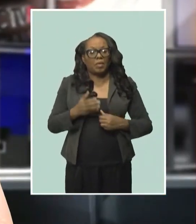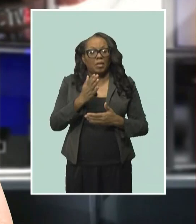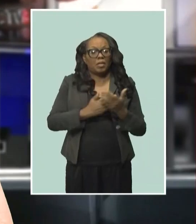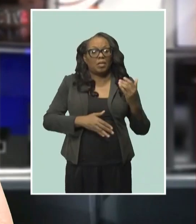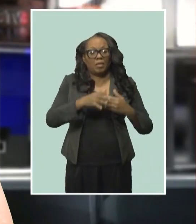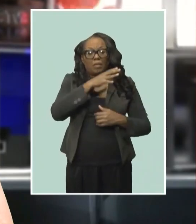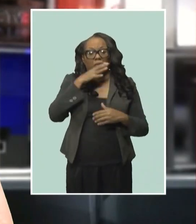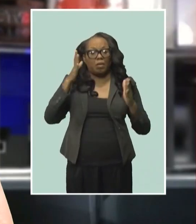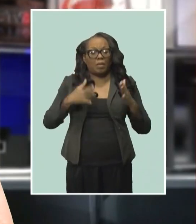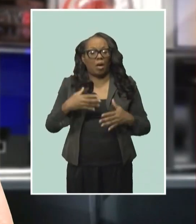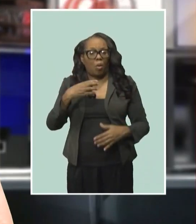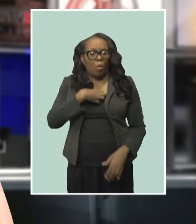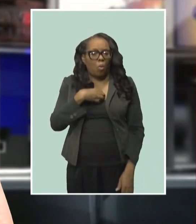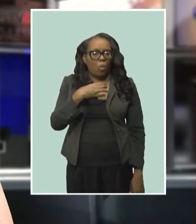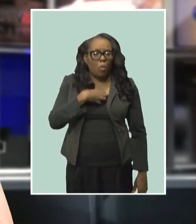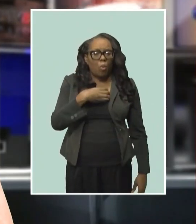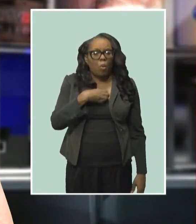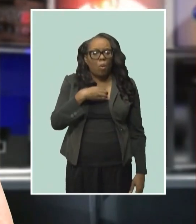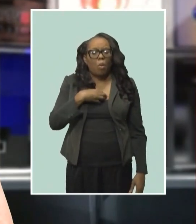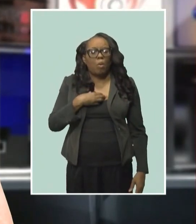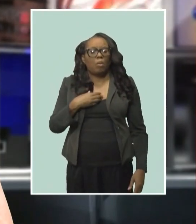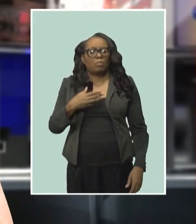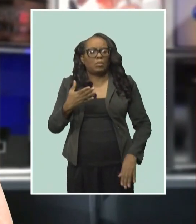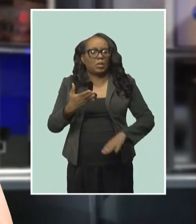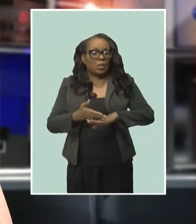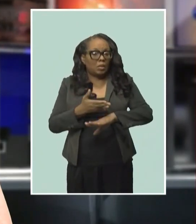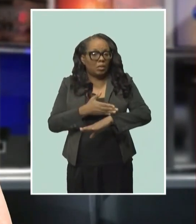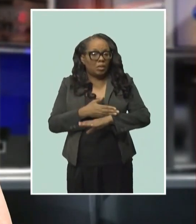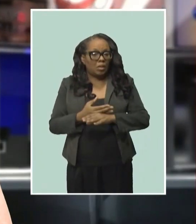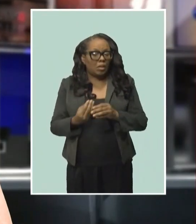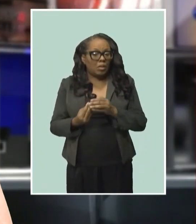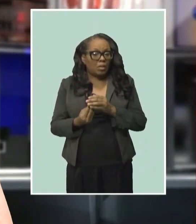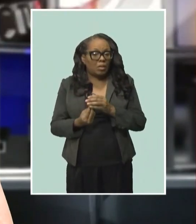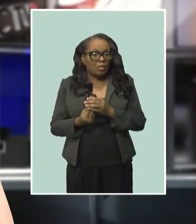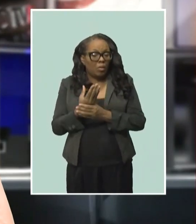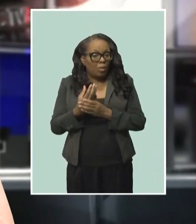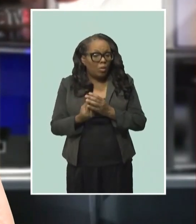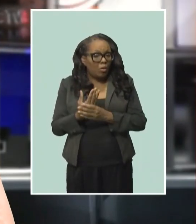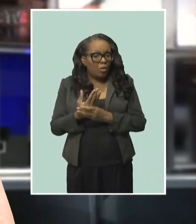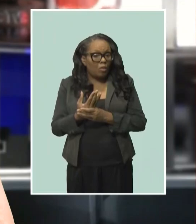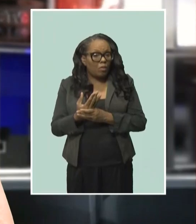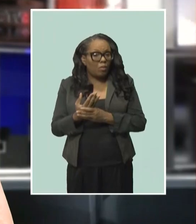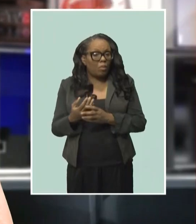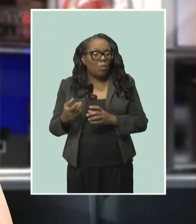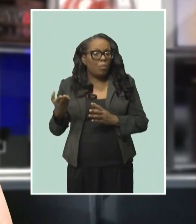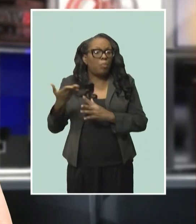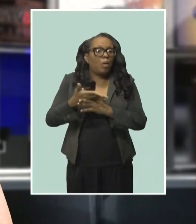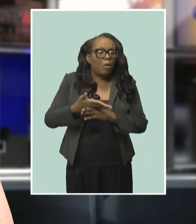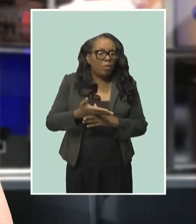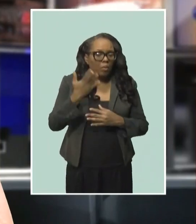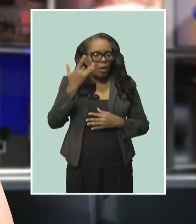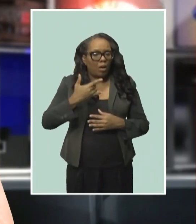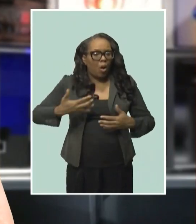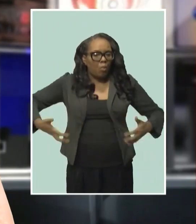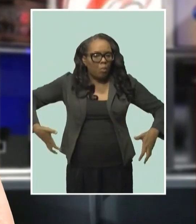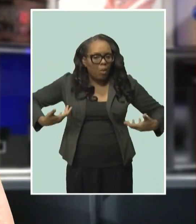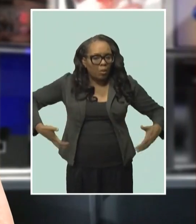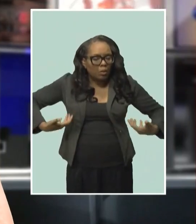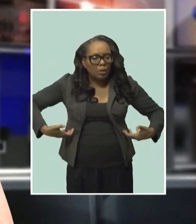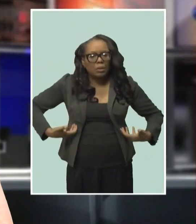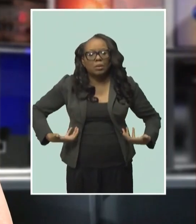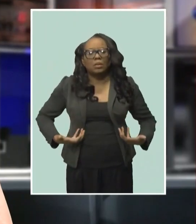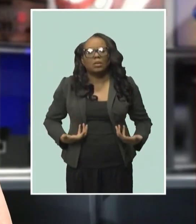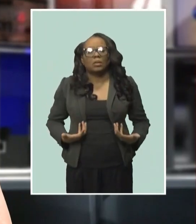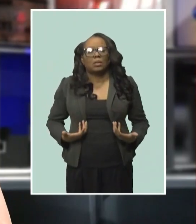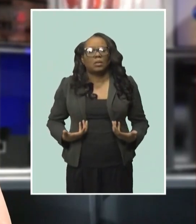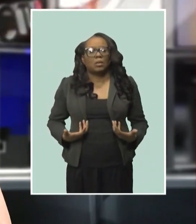Some farmers have complained the effort to boost production is being derailed by green monkeys, which are destroying their crops. Mr. Weir says government